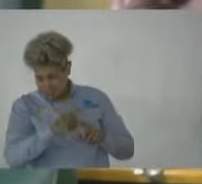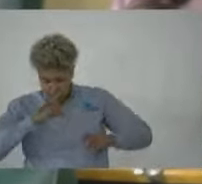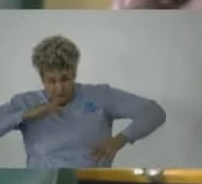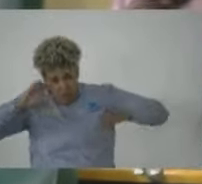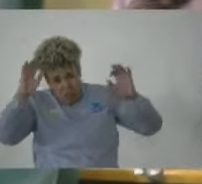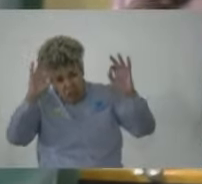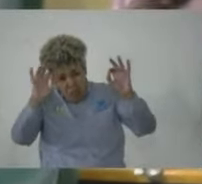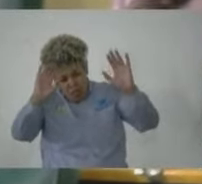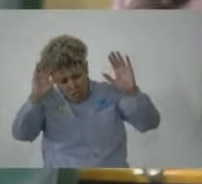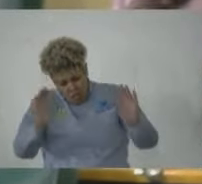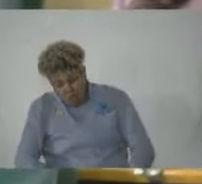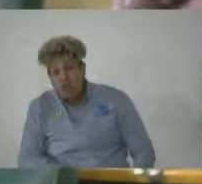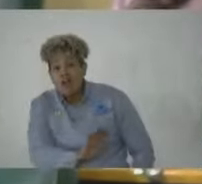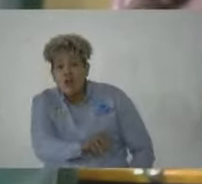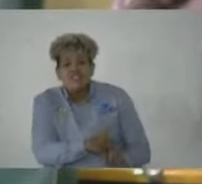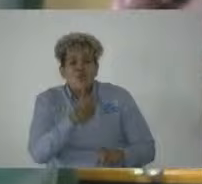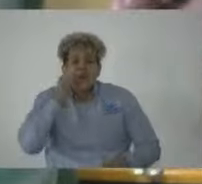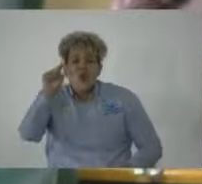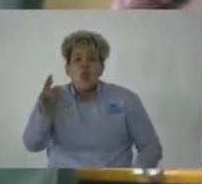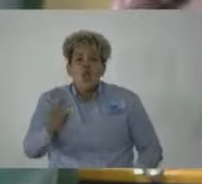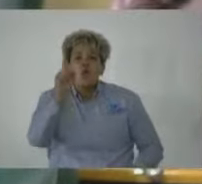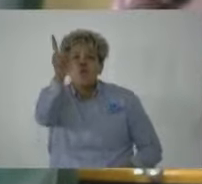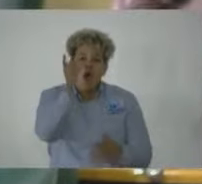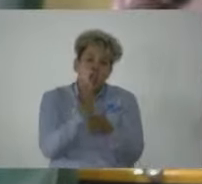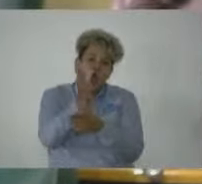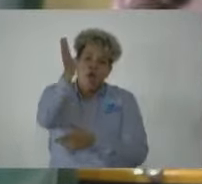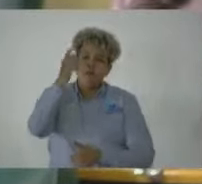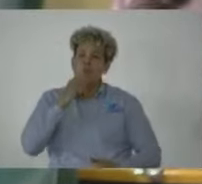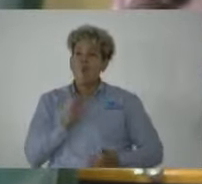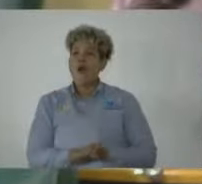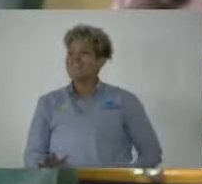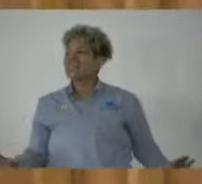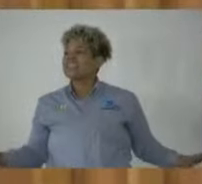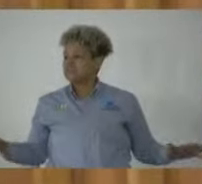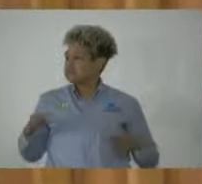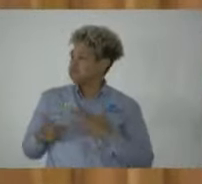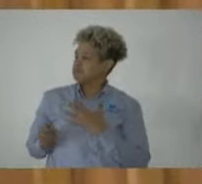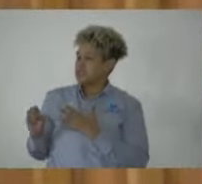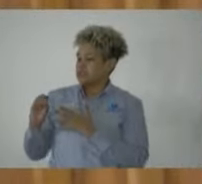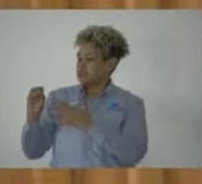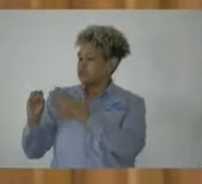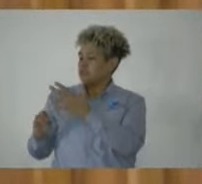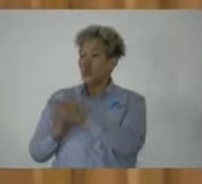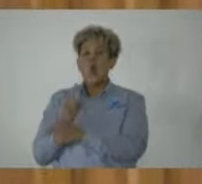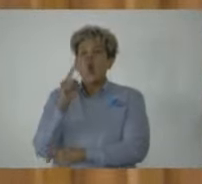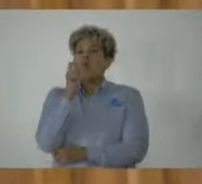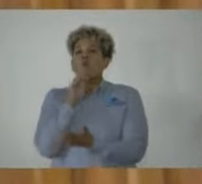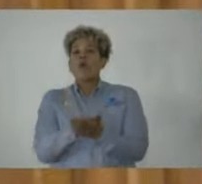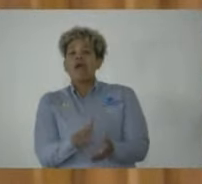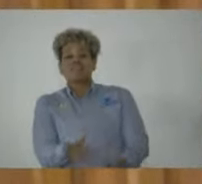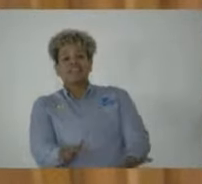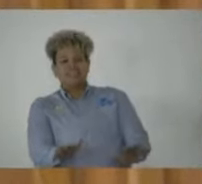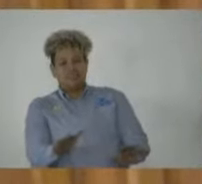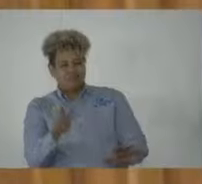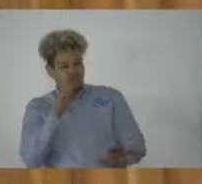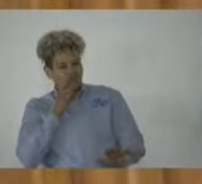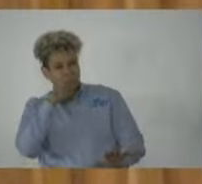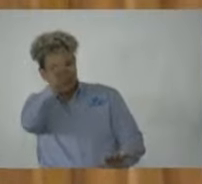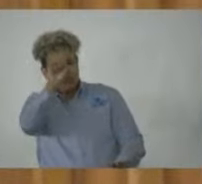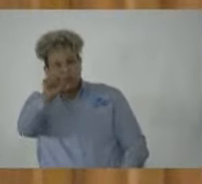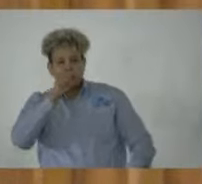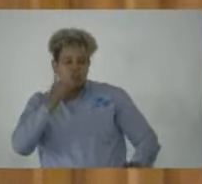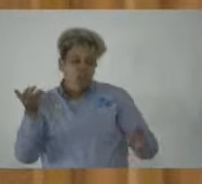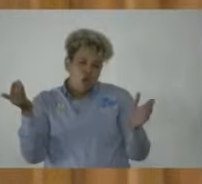reducing her to only one component, that of wife, was disrespectful, Madam Speaker, and should not be